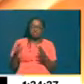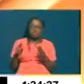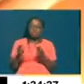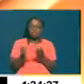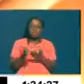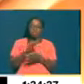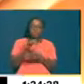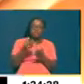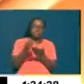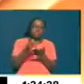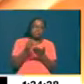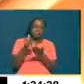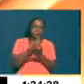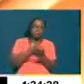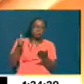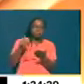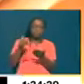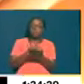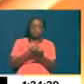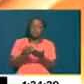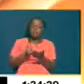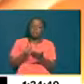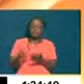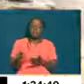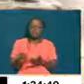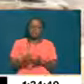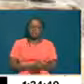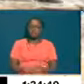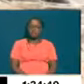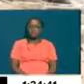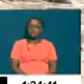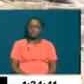rent and refused to give her her share.